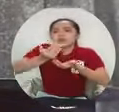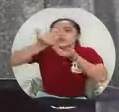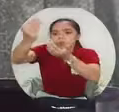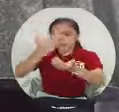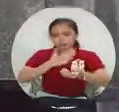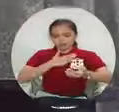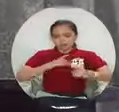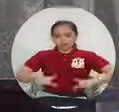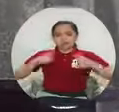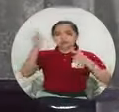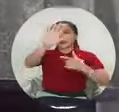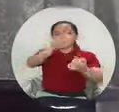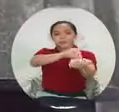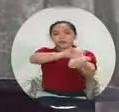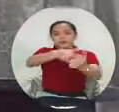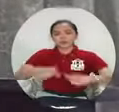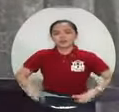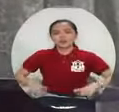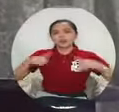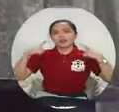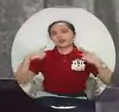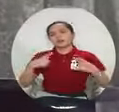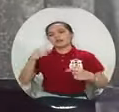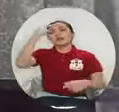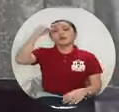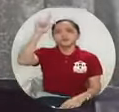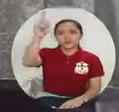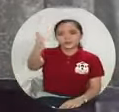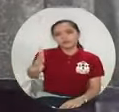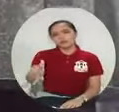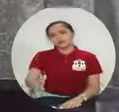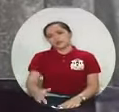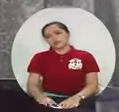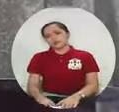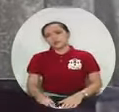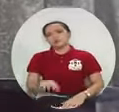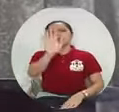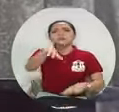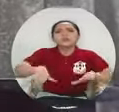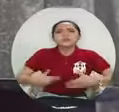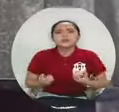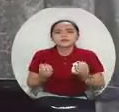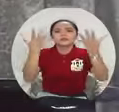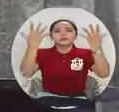fruits, how many great things, how many